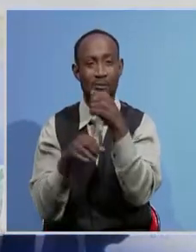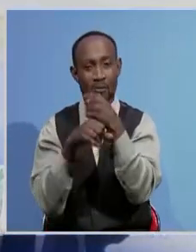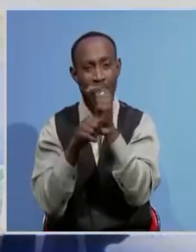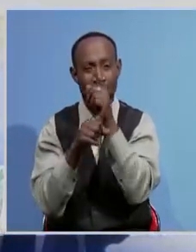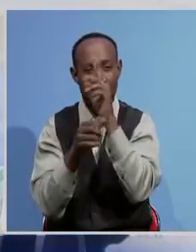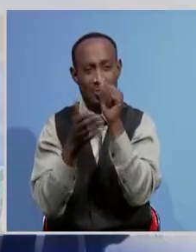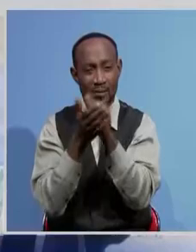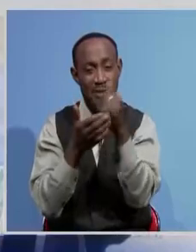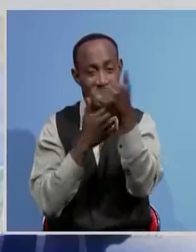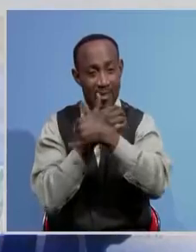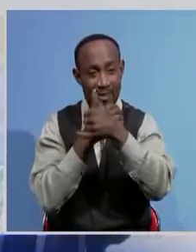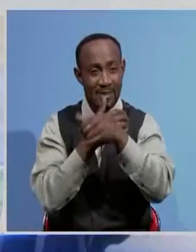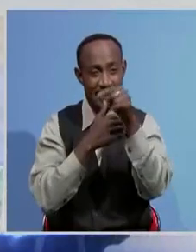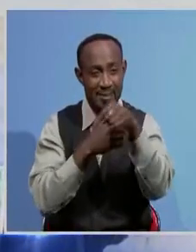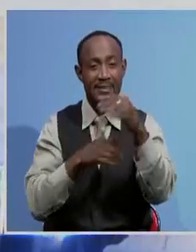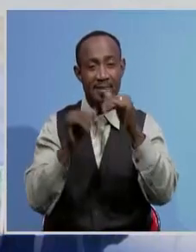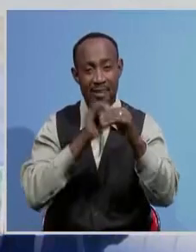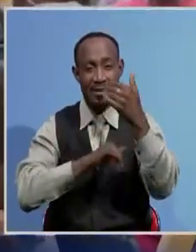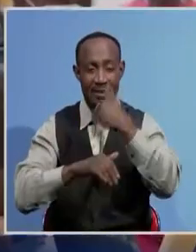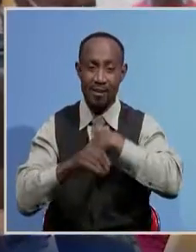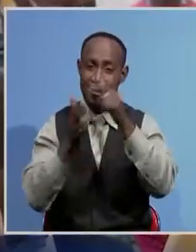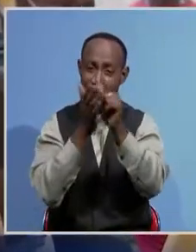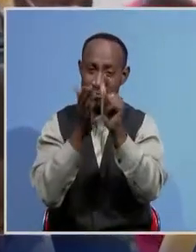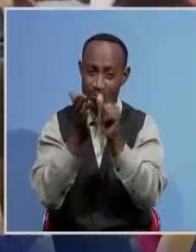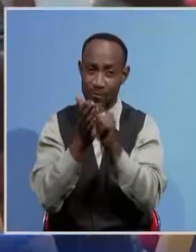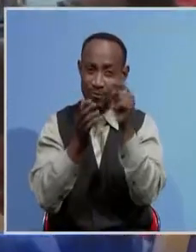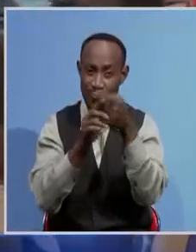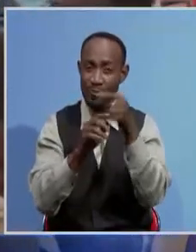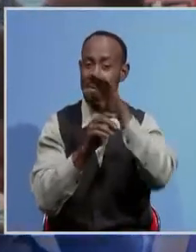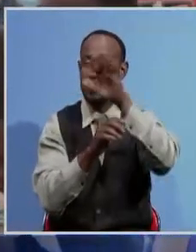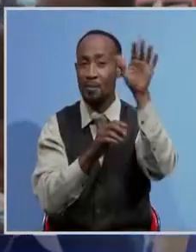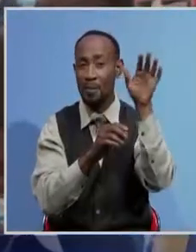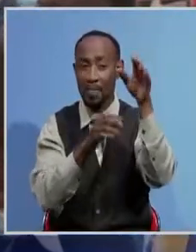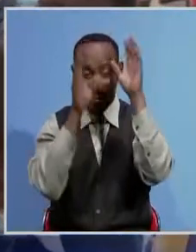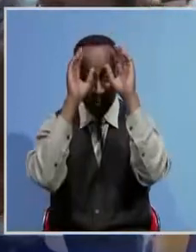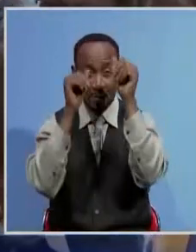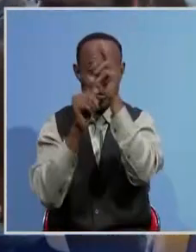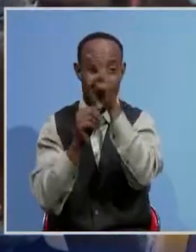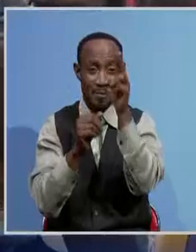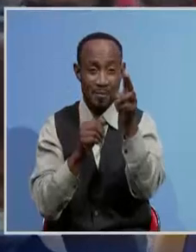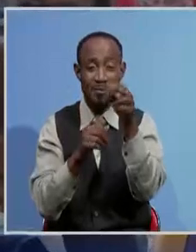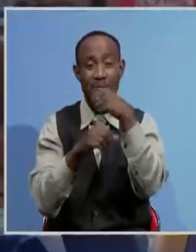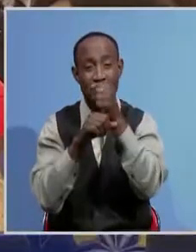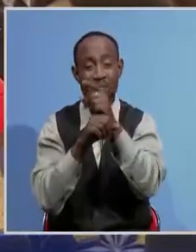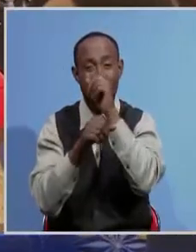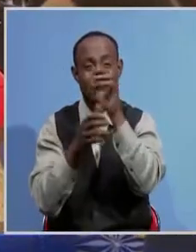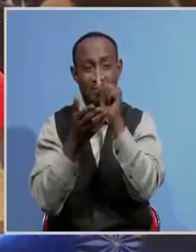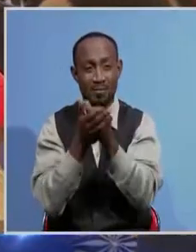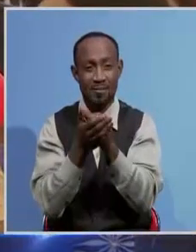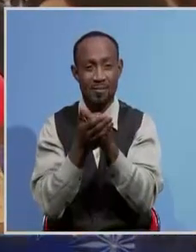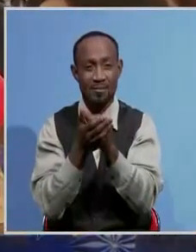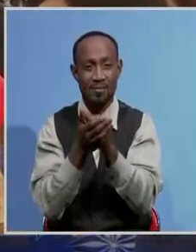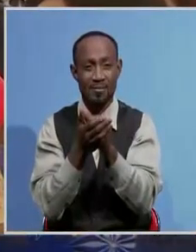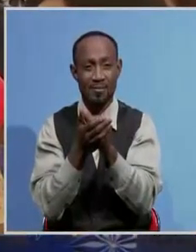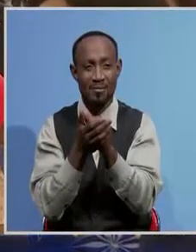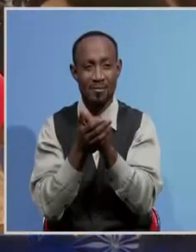bring something in this place. I have instructions from His Excellency President Hakainde Hichilema, to ensure that